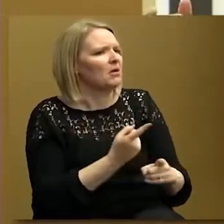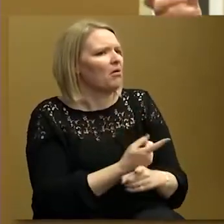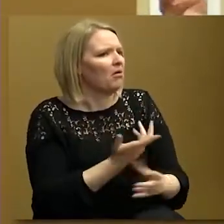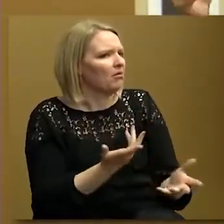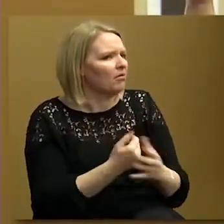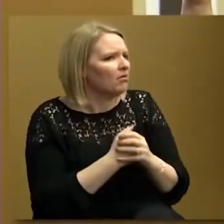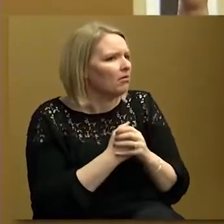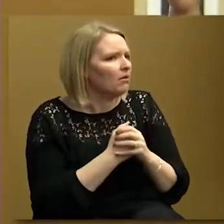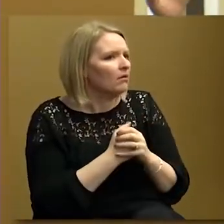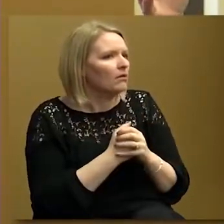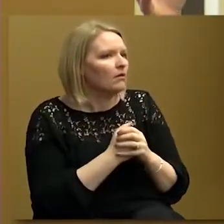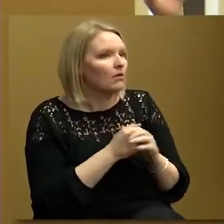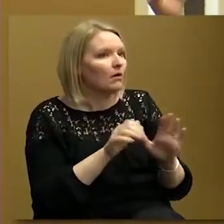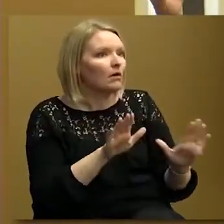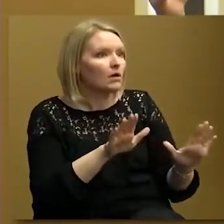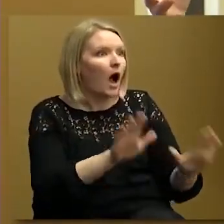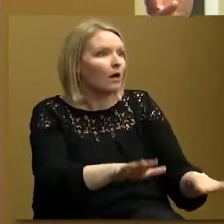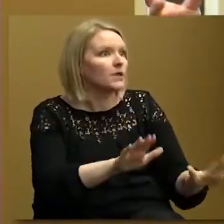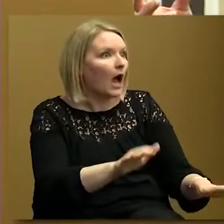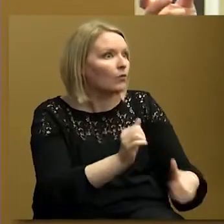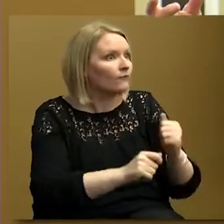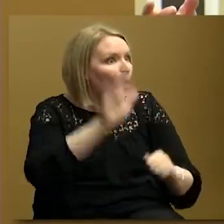Don't everybody jump up or anything.